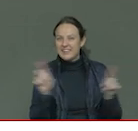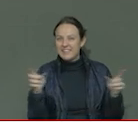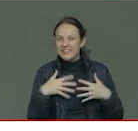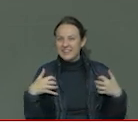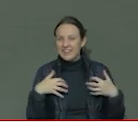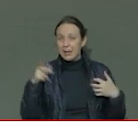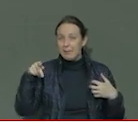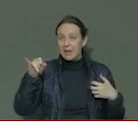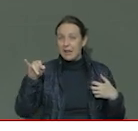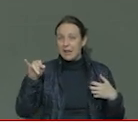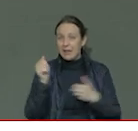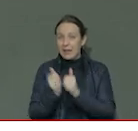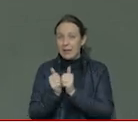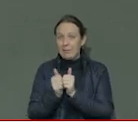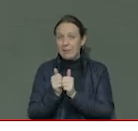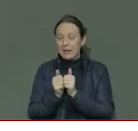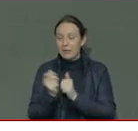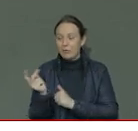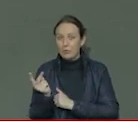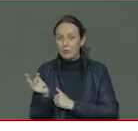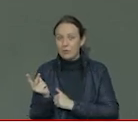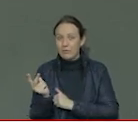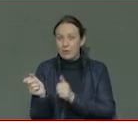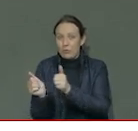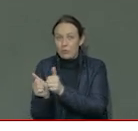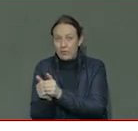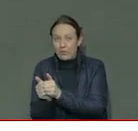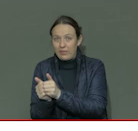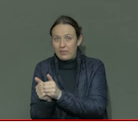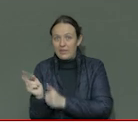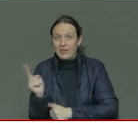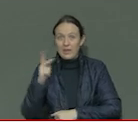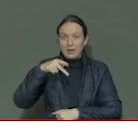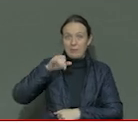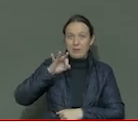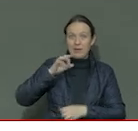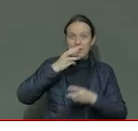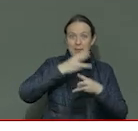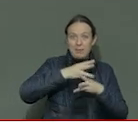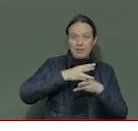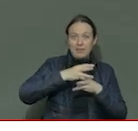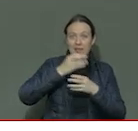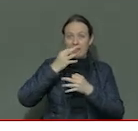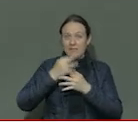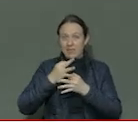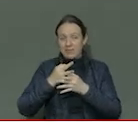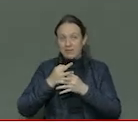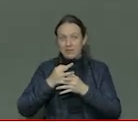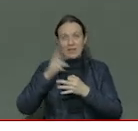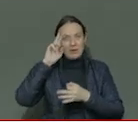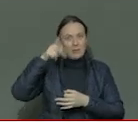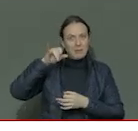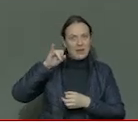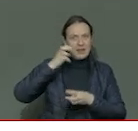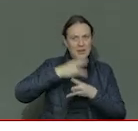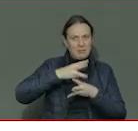his brother Ravi. They are together, and Pi's mother and father, Pi's mother is actually very